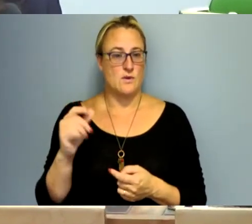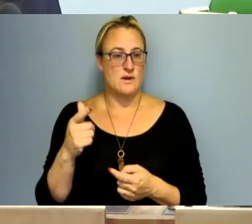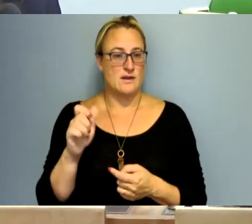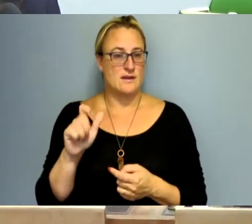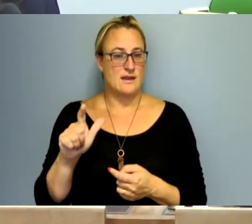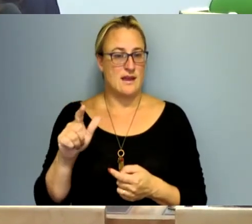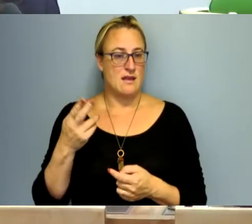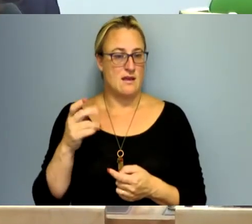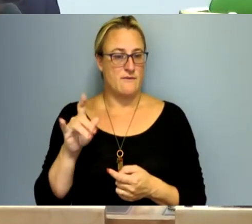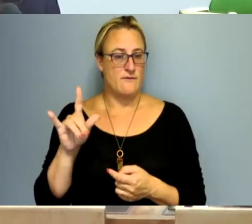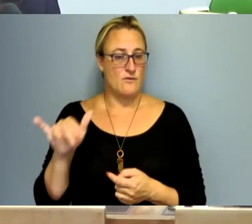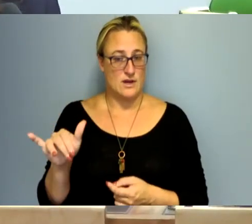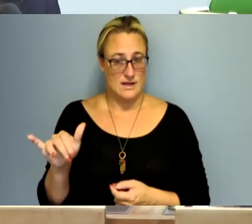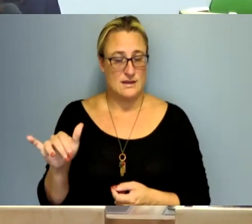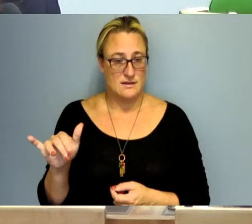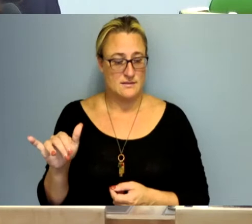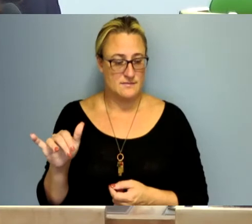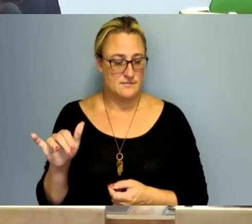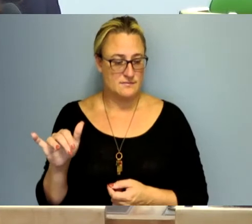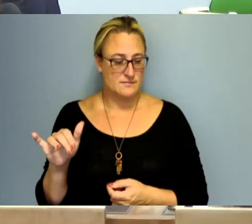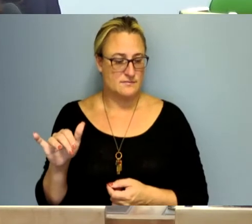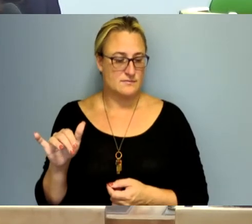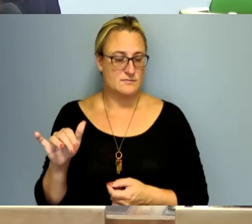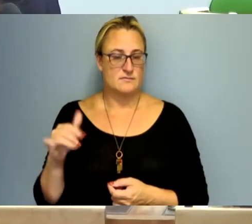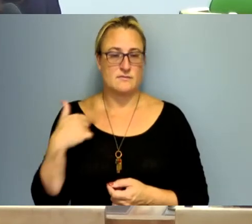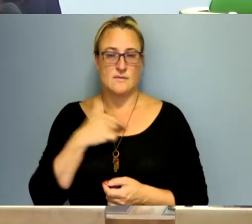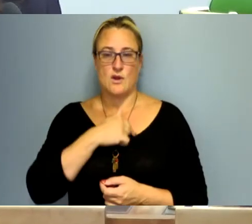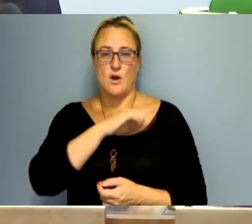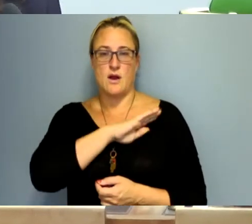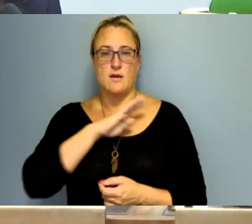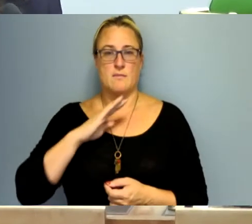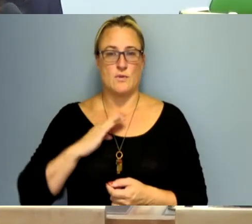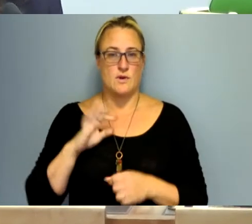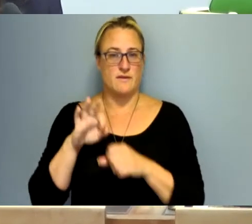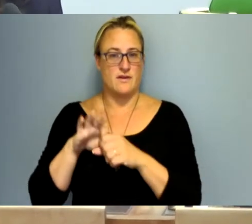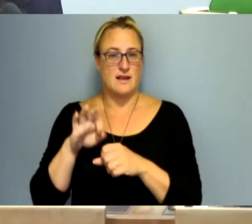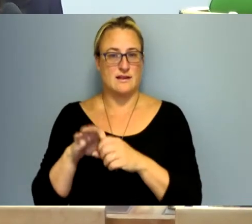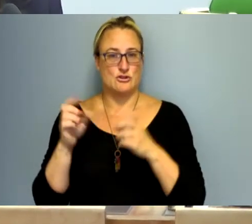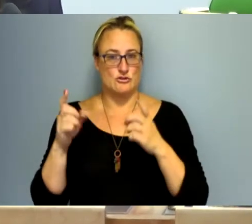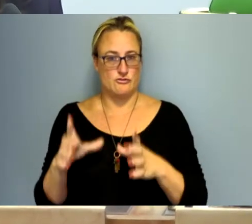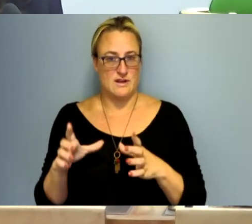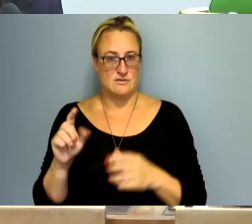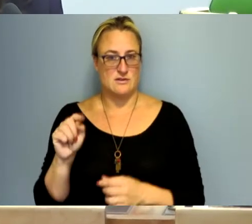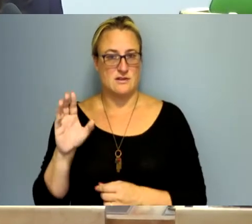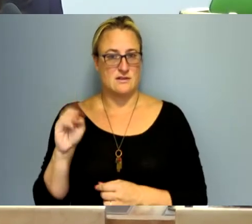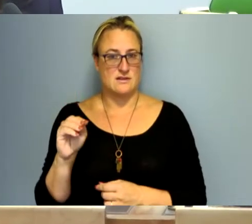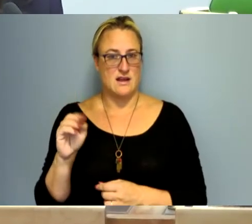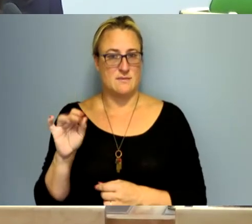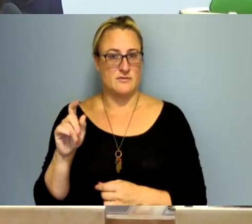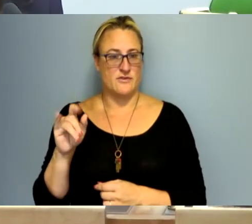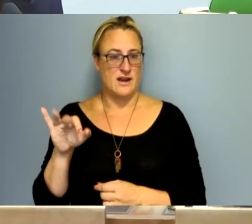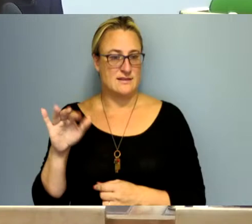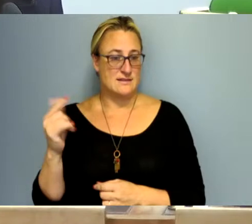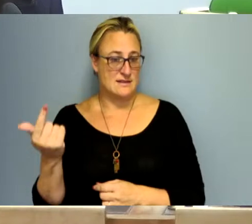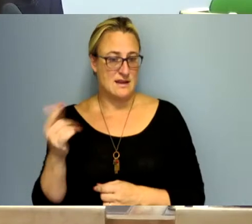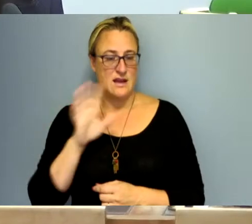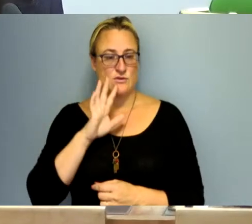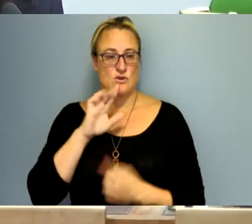Humphrey and our Board of Elections Director, Tom Freitag, to talk about this upcoming